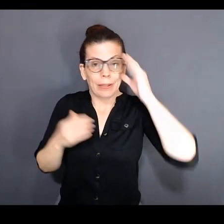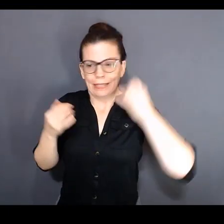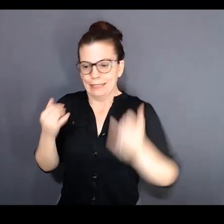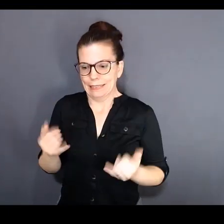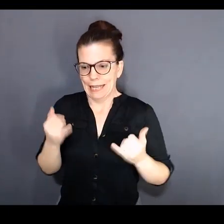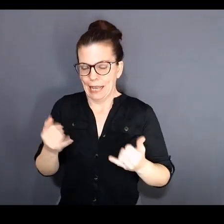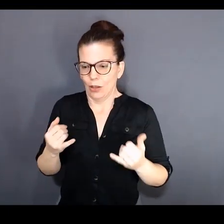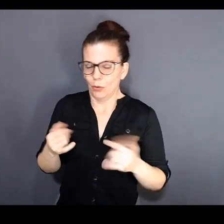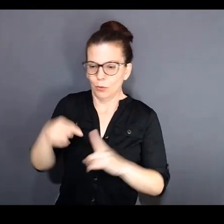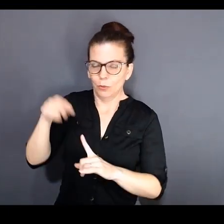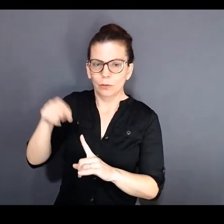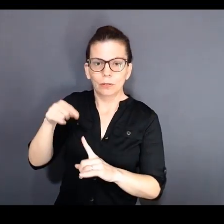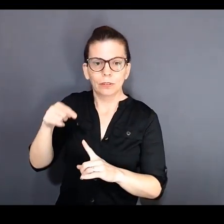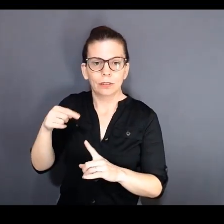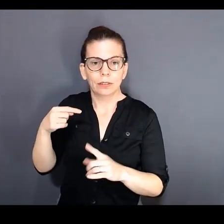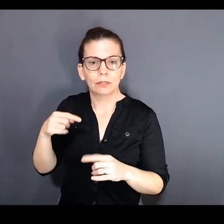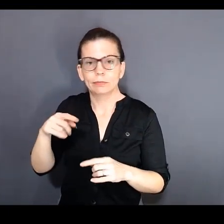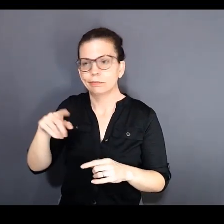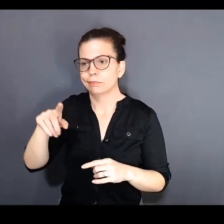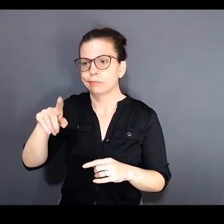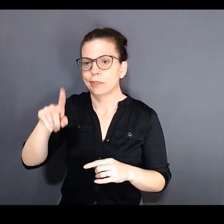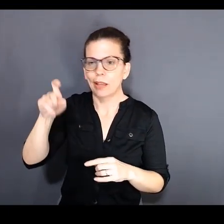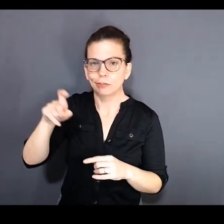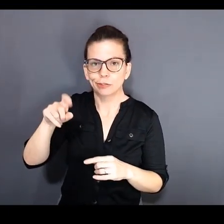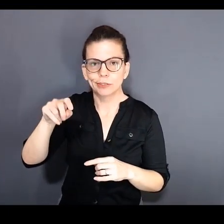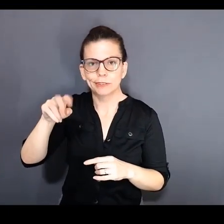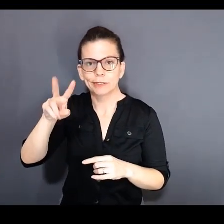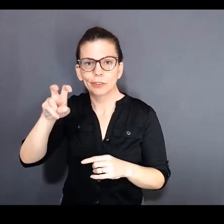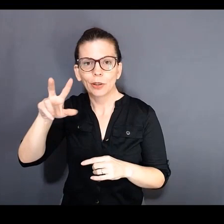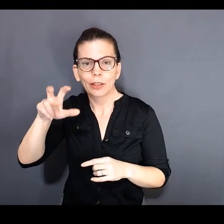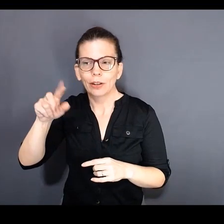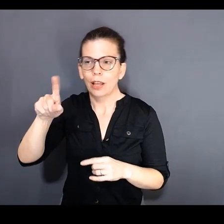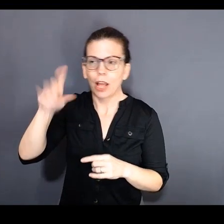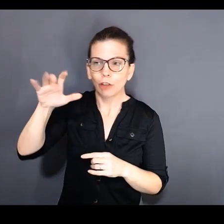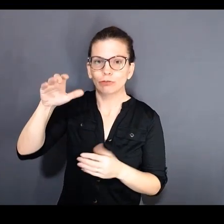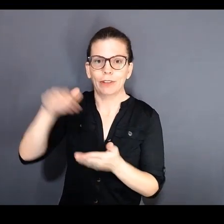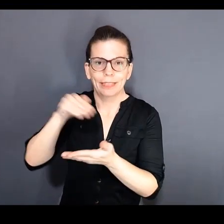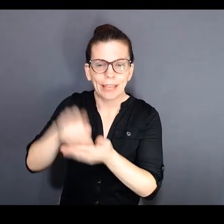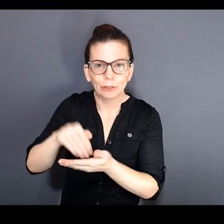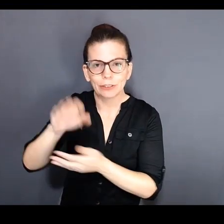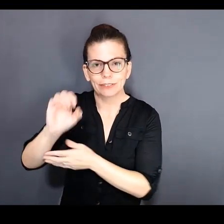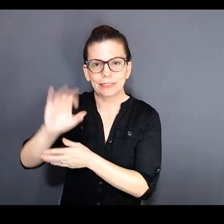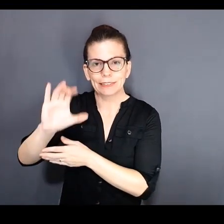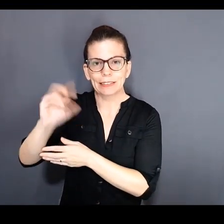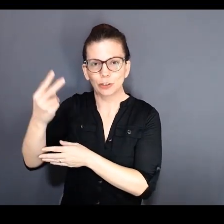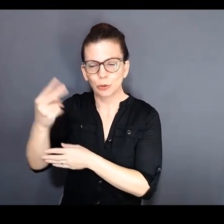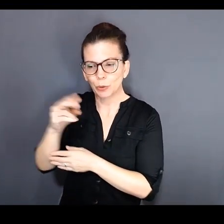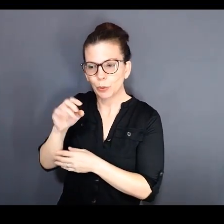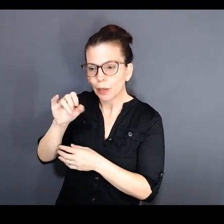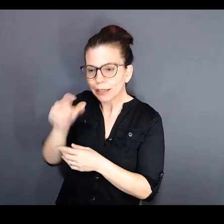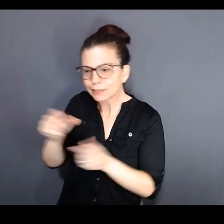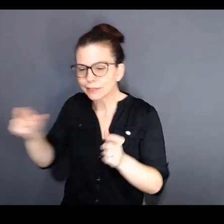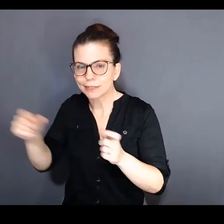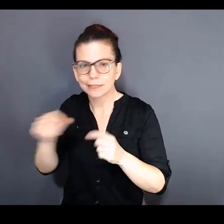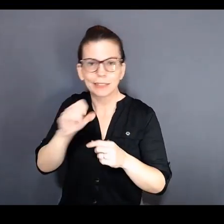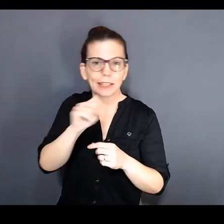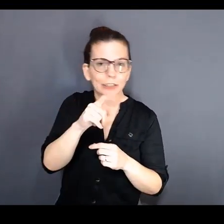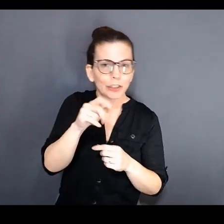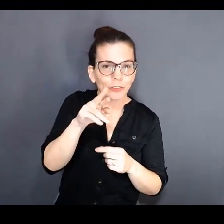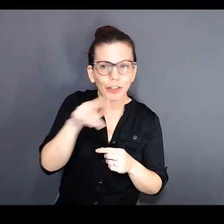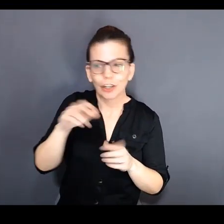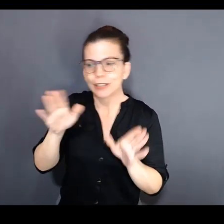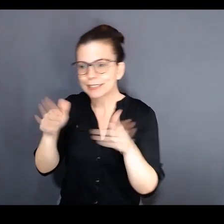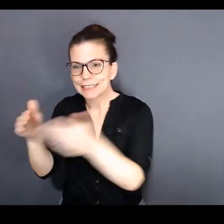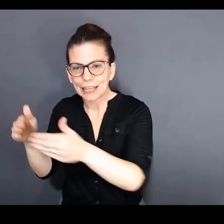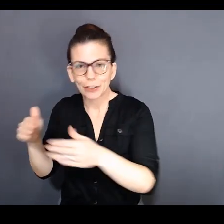that. But now when we talk about having hundreds, thousands, or even hundreds of thousands of EC2 instances, servers, containers,